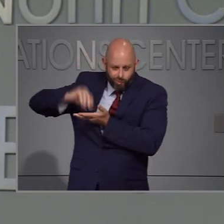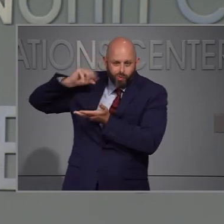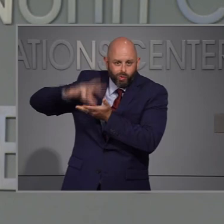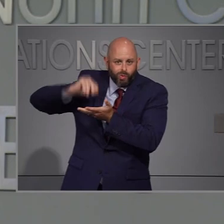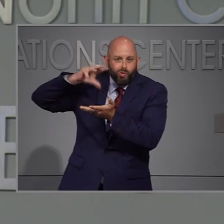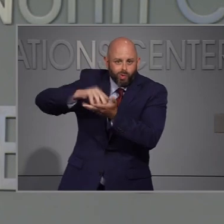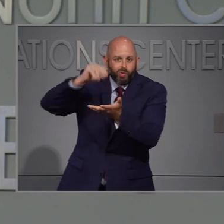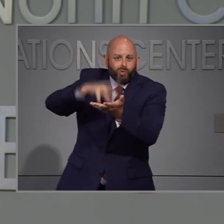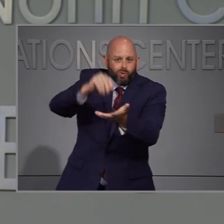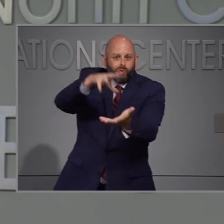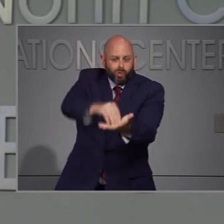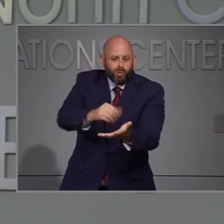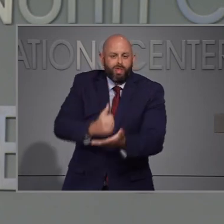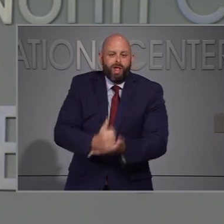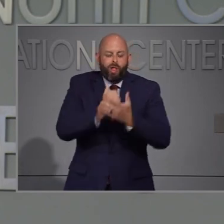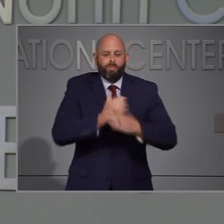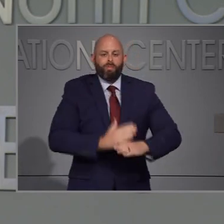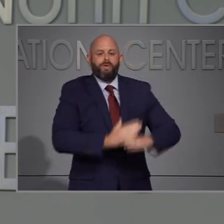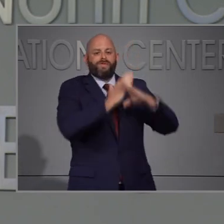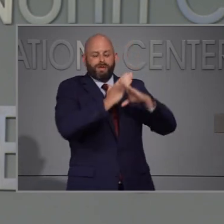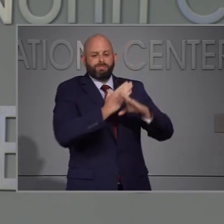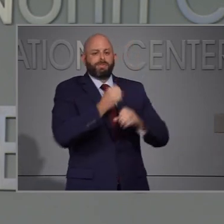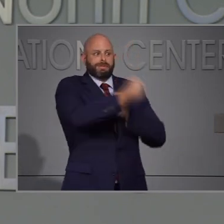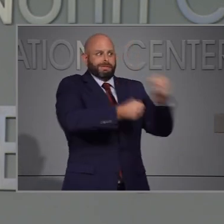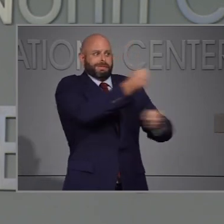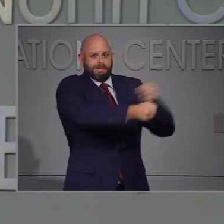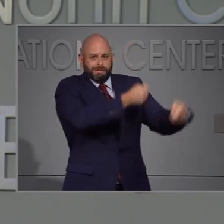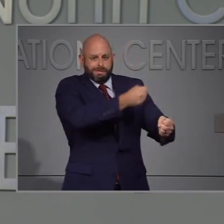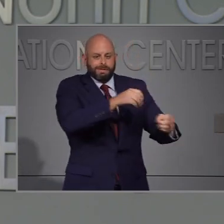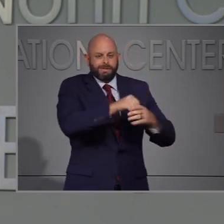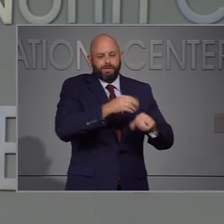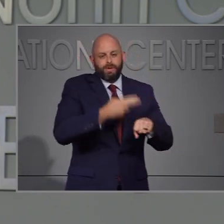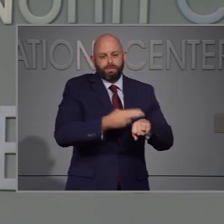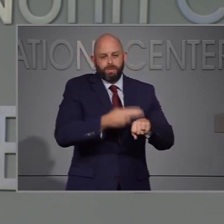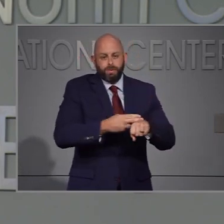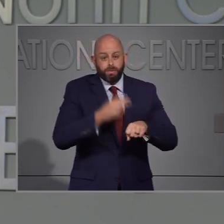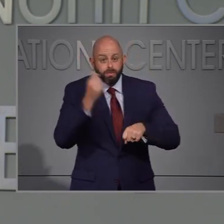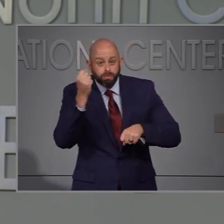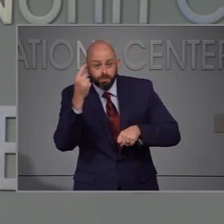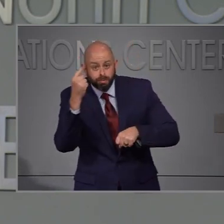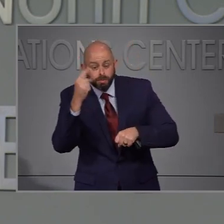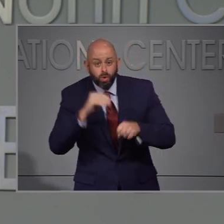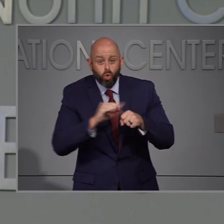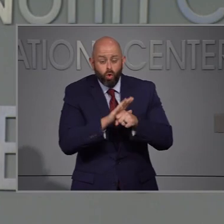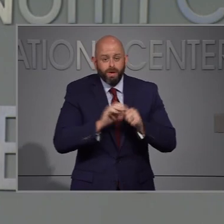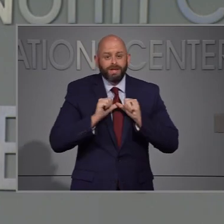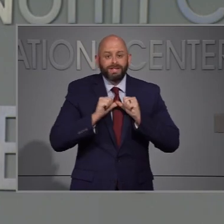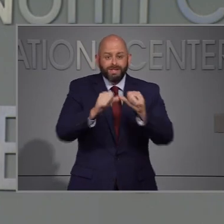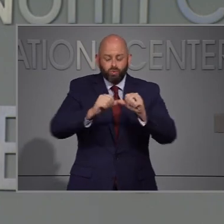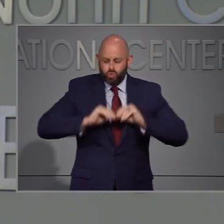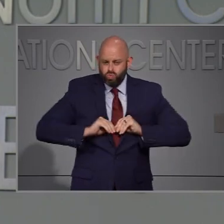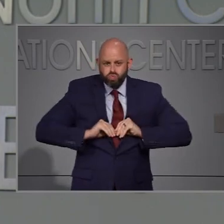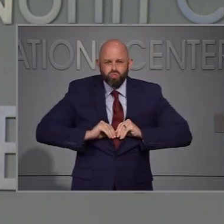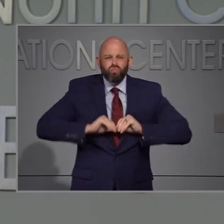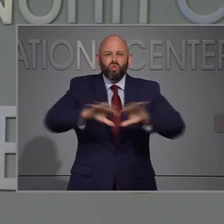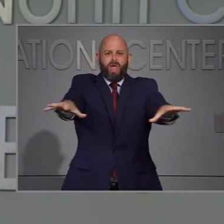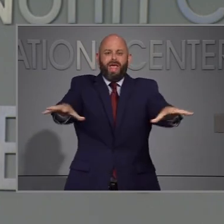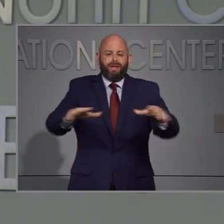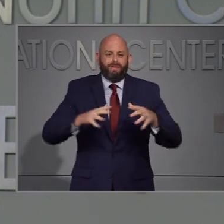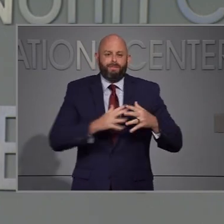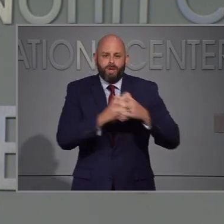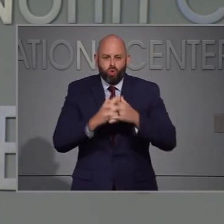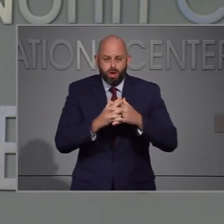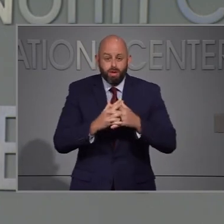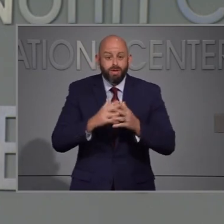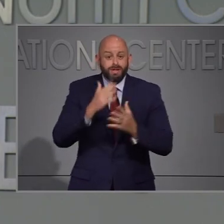being overwhelmed. The reality is that the disease continues to spread throughout the country, and some states